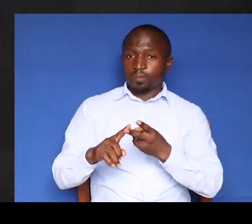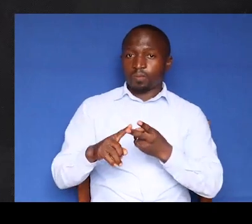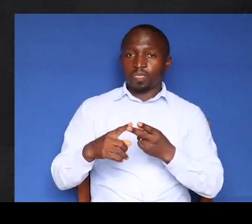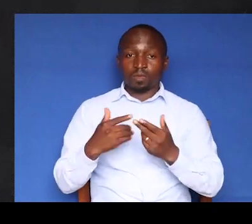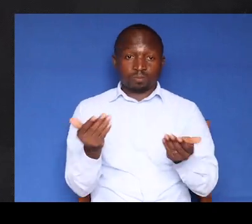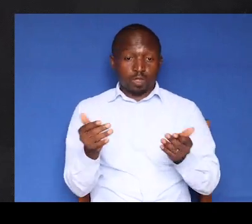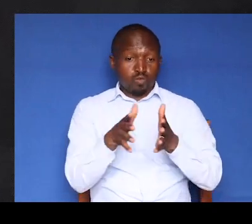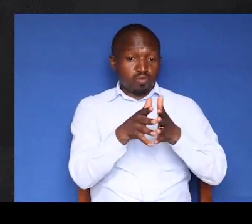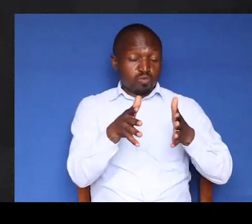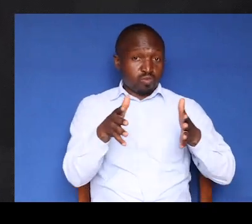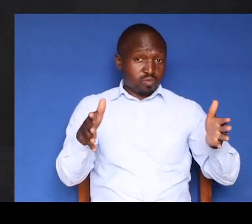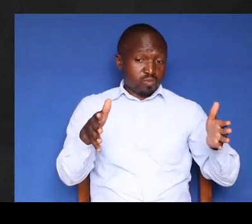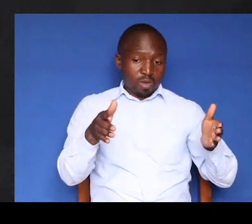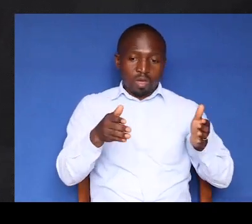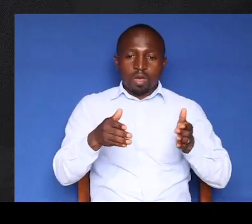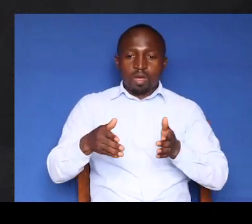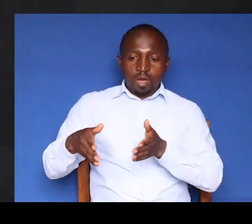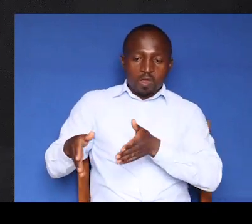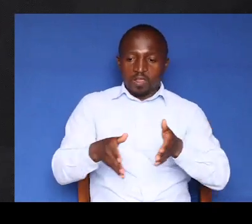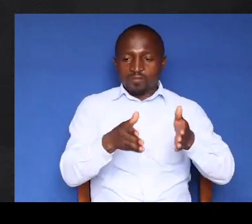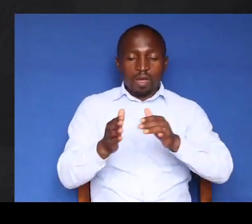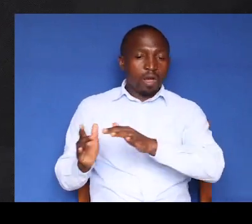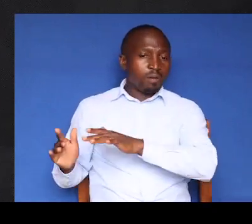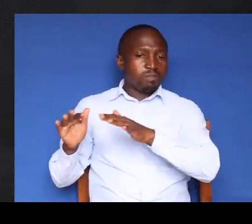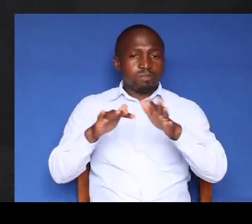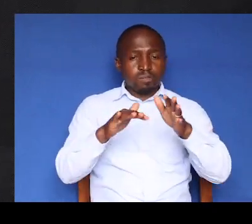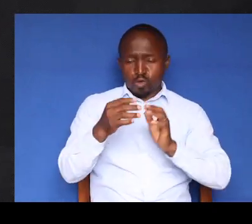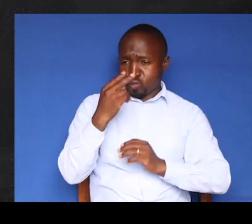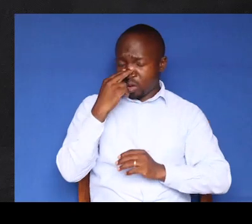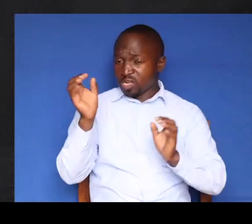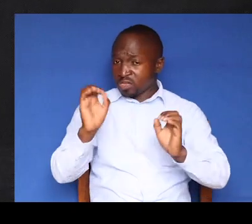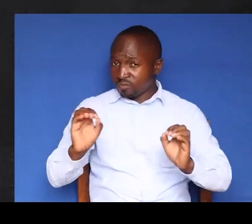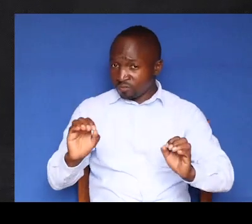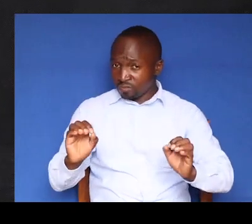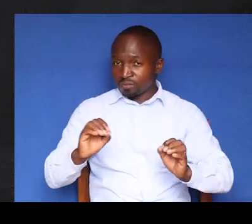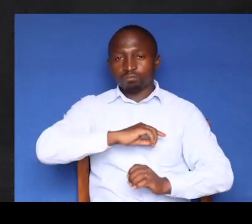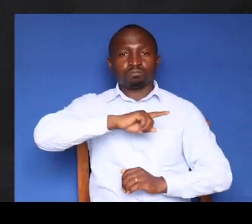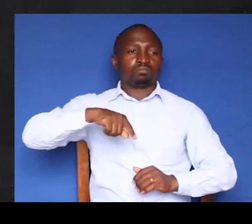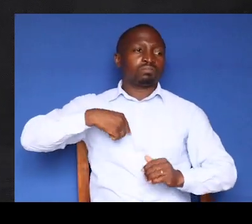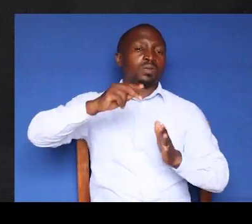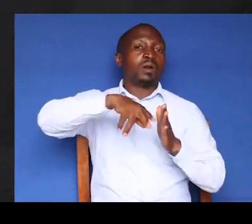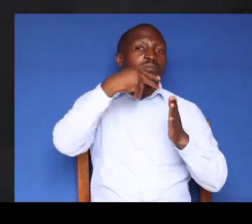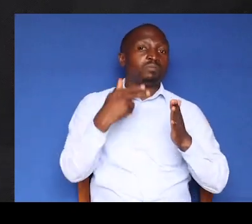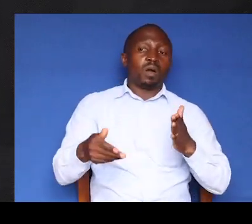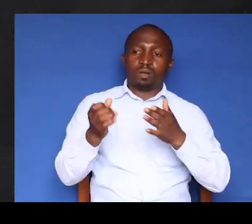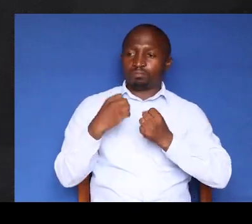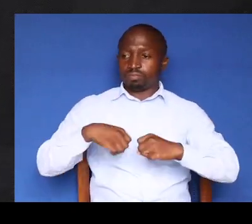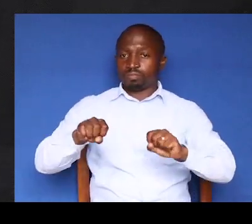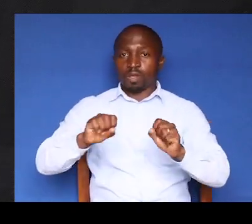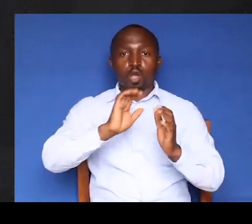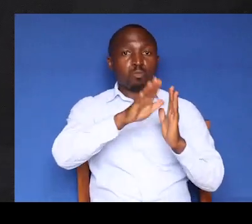of floods for the rivers are not taken into consideration, we may find ourselves fail to implement